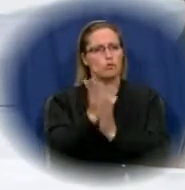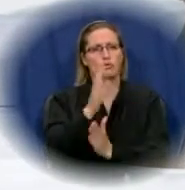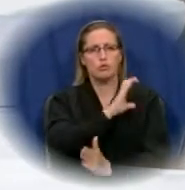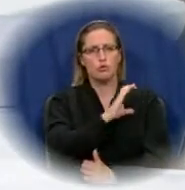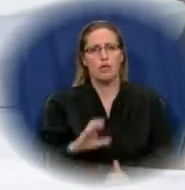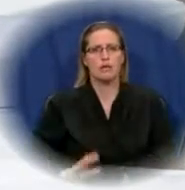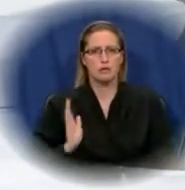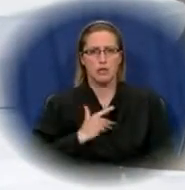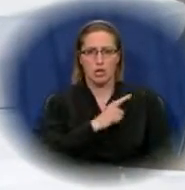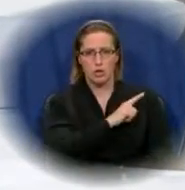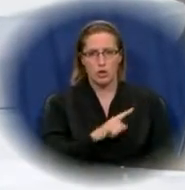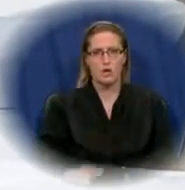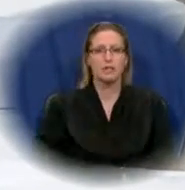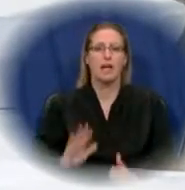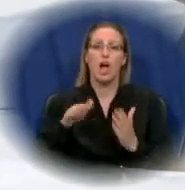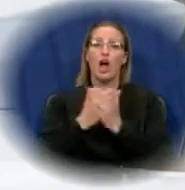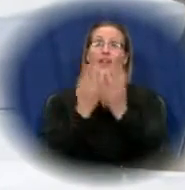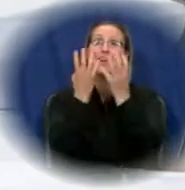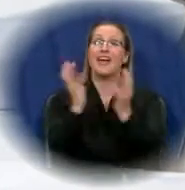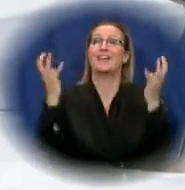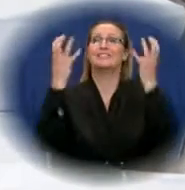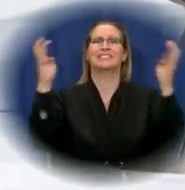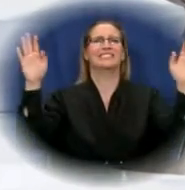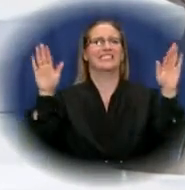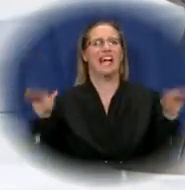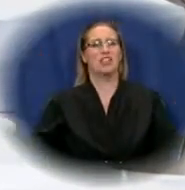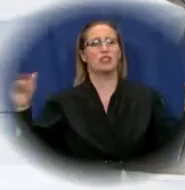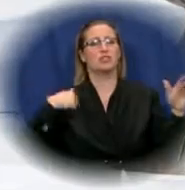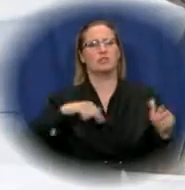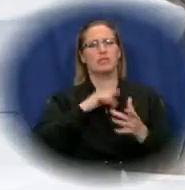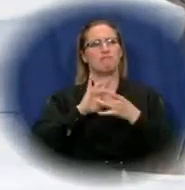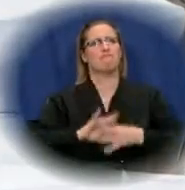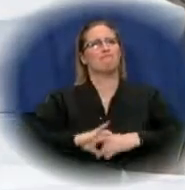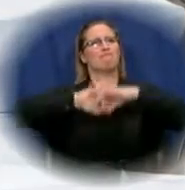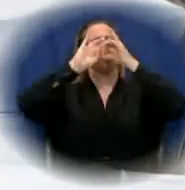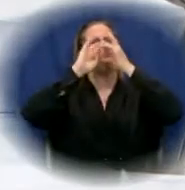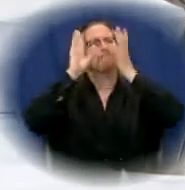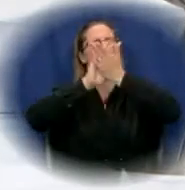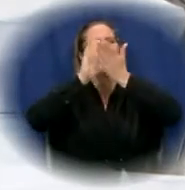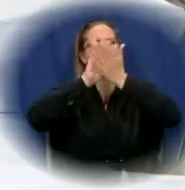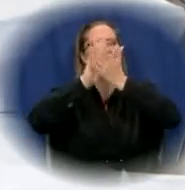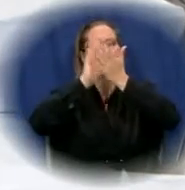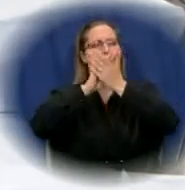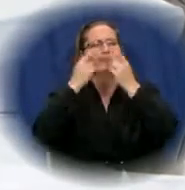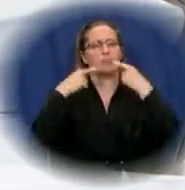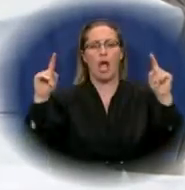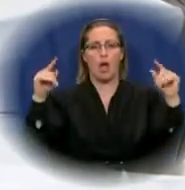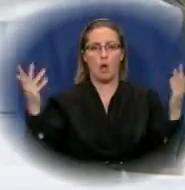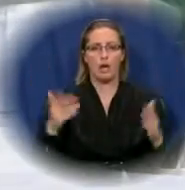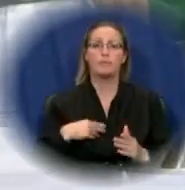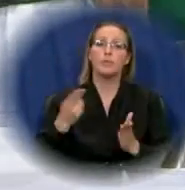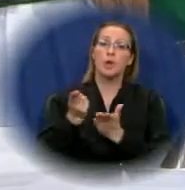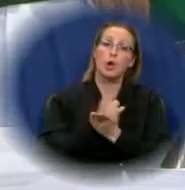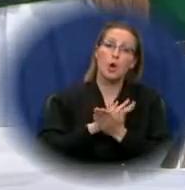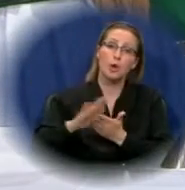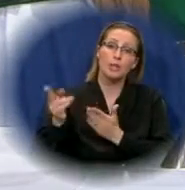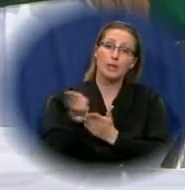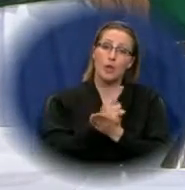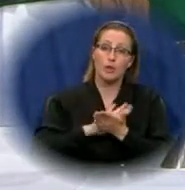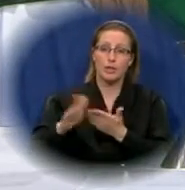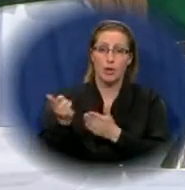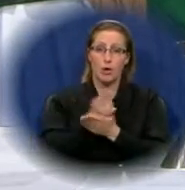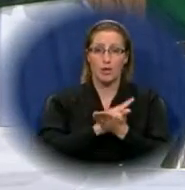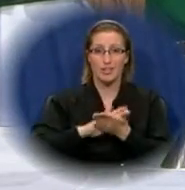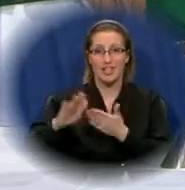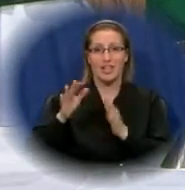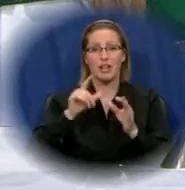Lord. And so with all the angels, we praise you, as in joyful celebration, we acclaim. Holy, holy, holy,